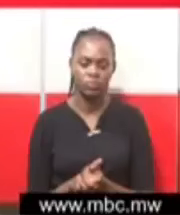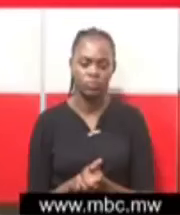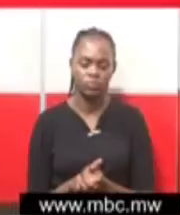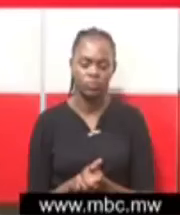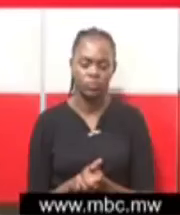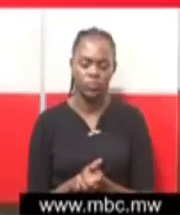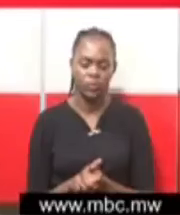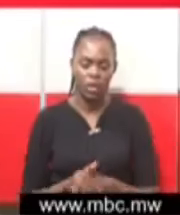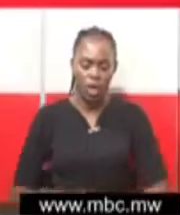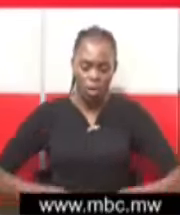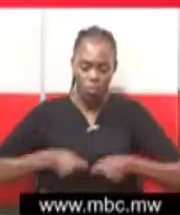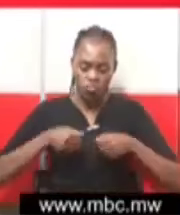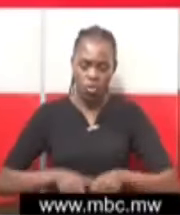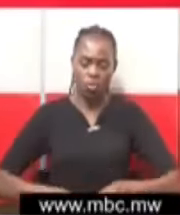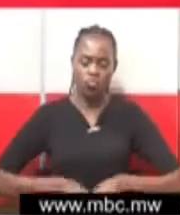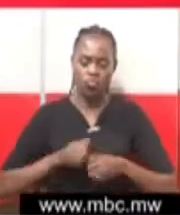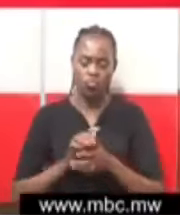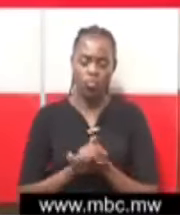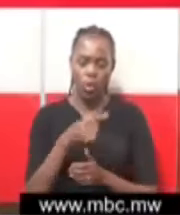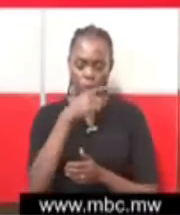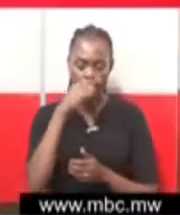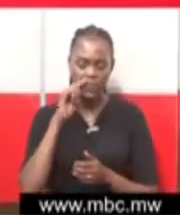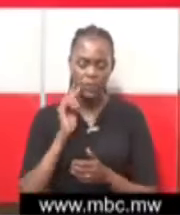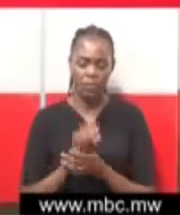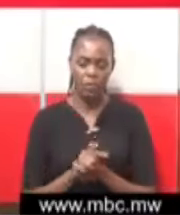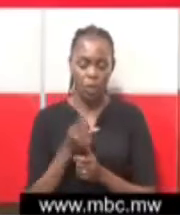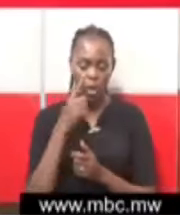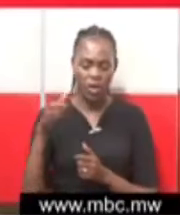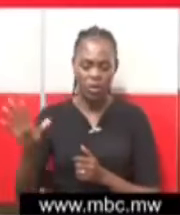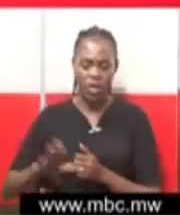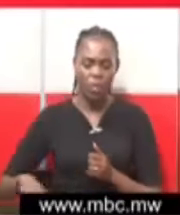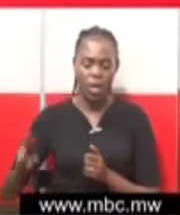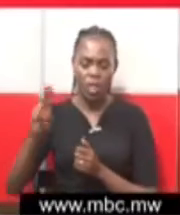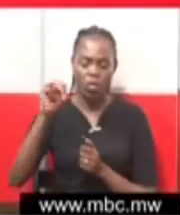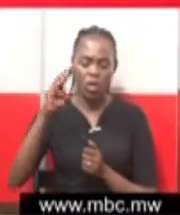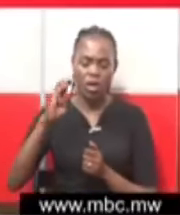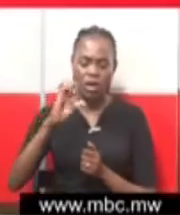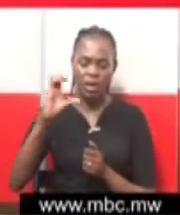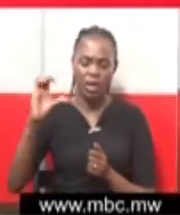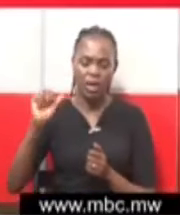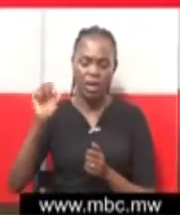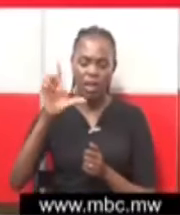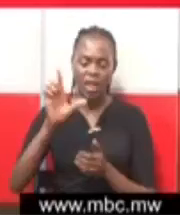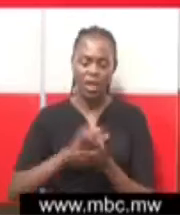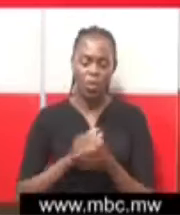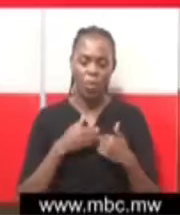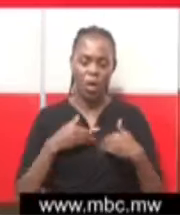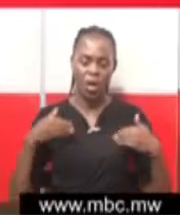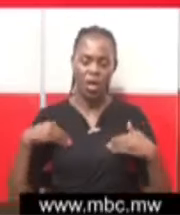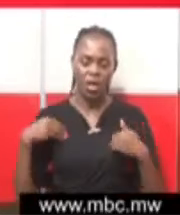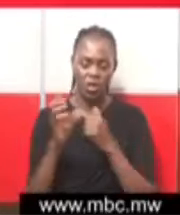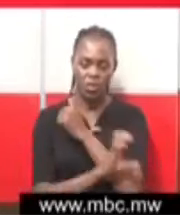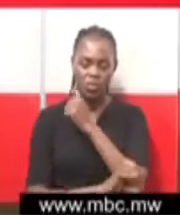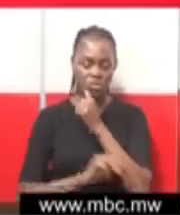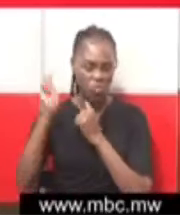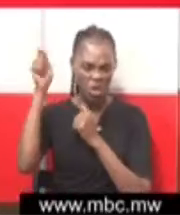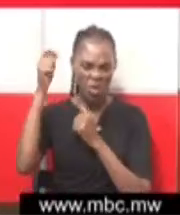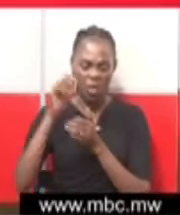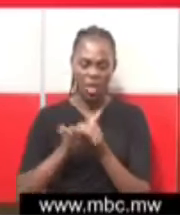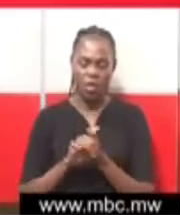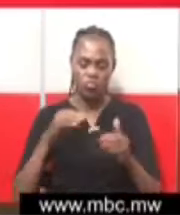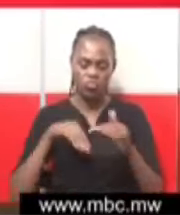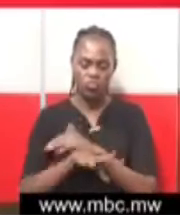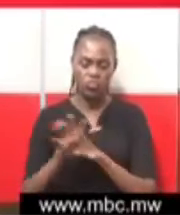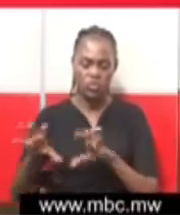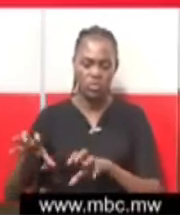The authority at Nacala Port in Mozambique have described the harbor as an untapped opportunity for Malawian importers and exporters. The